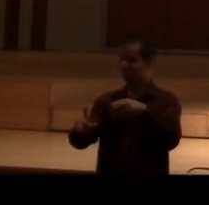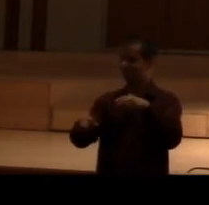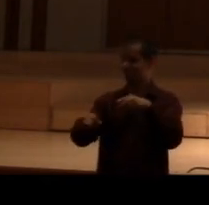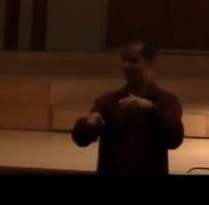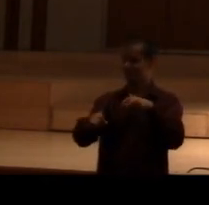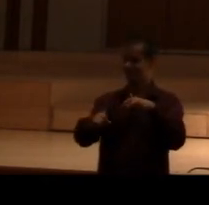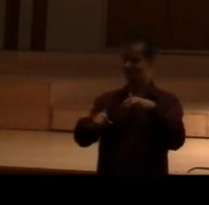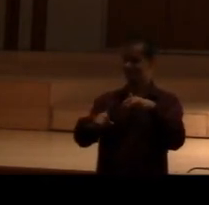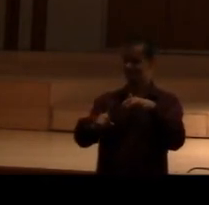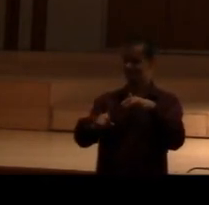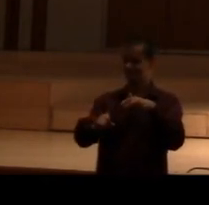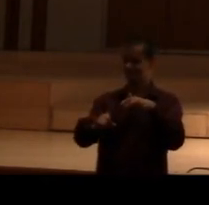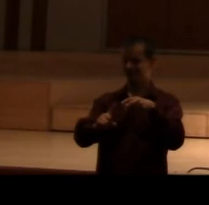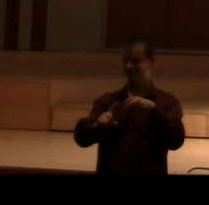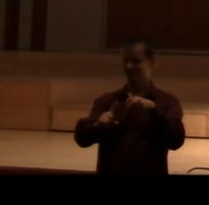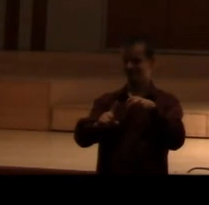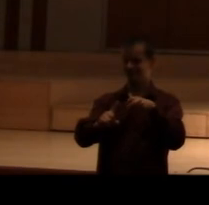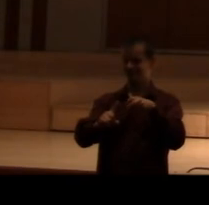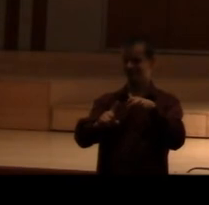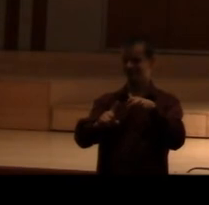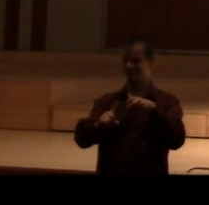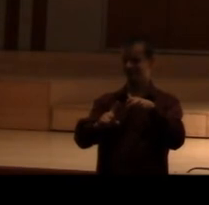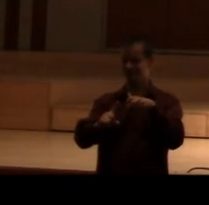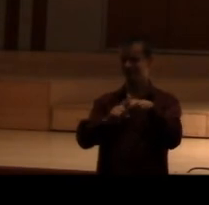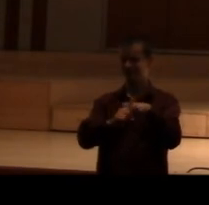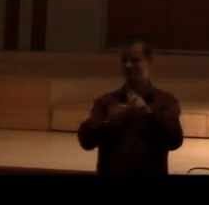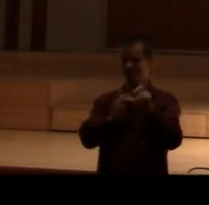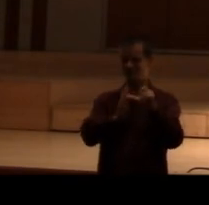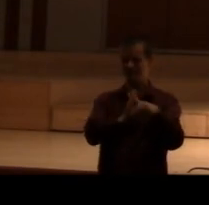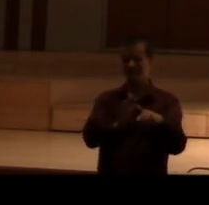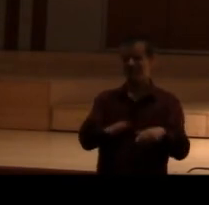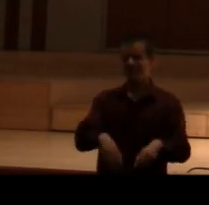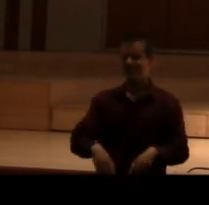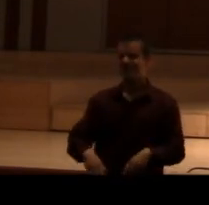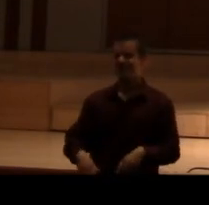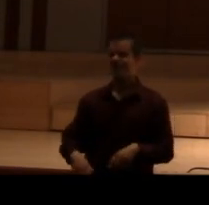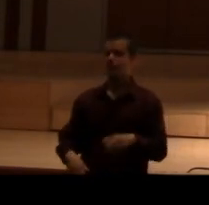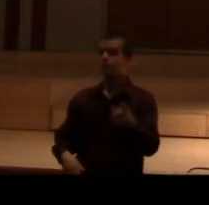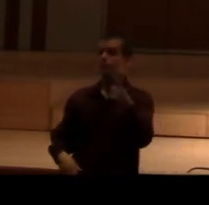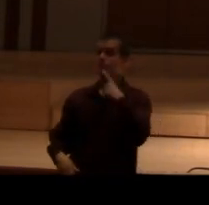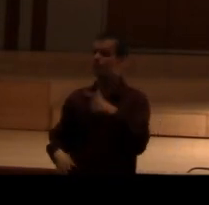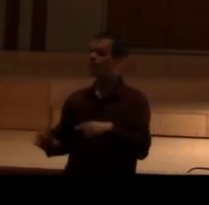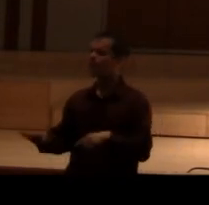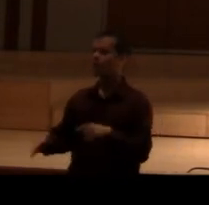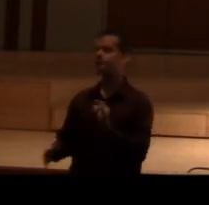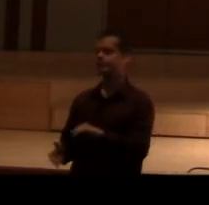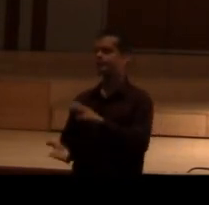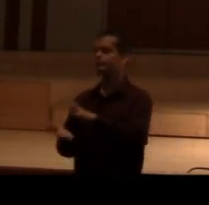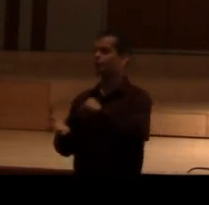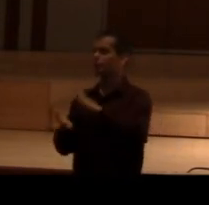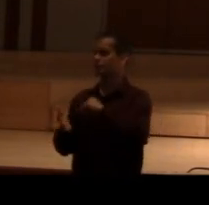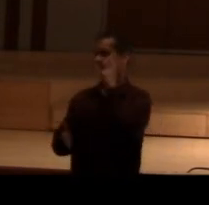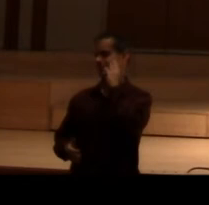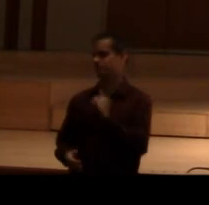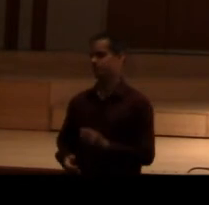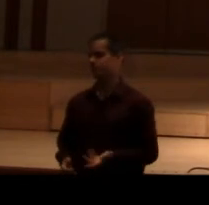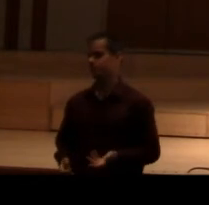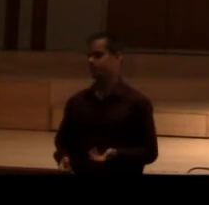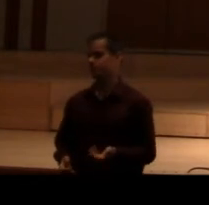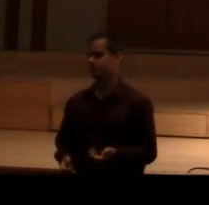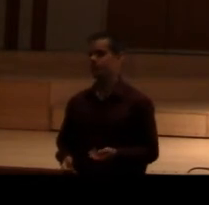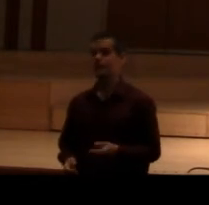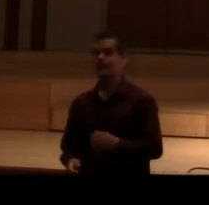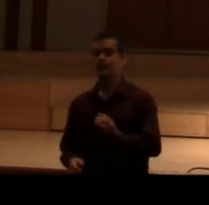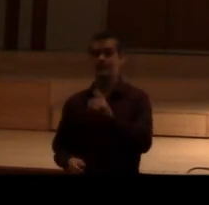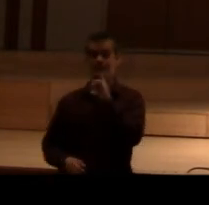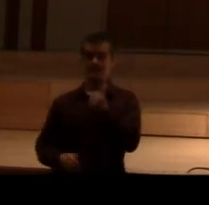talking to her. She just tells me, oh, look at it as a learning experience. Now, I'm 10, I'm starting to enter that phase where I don't really listen to what my